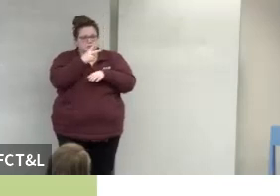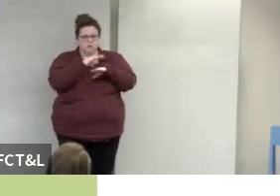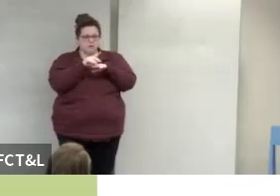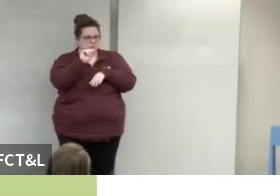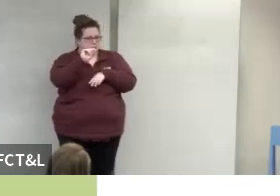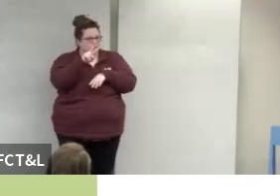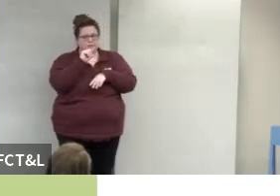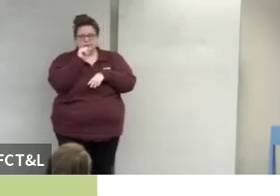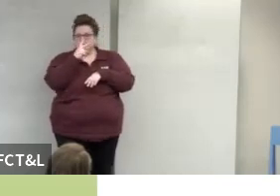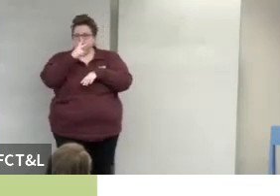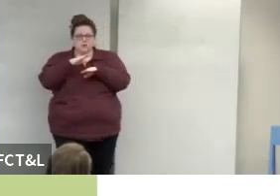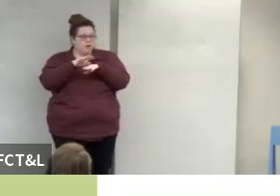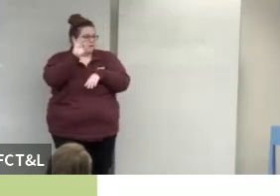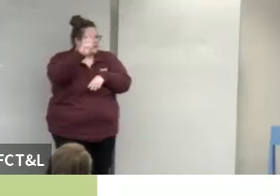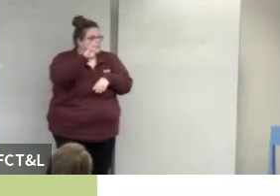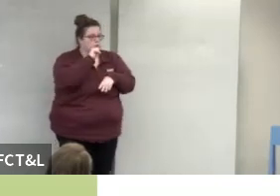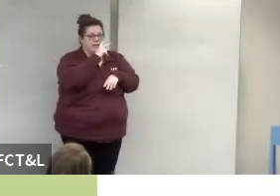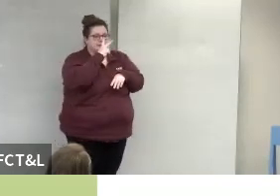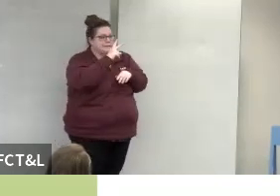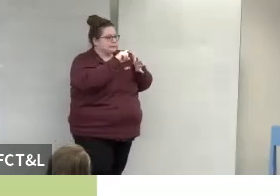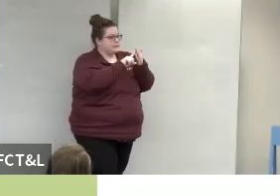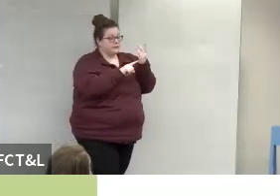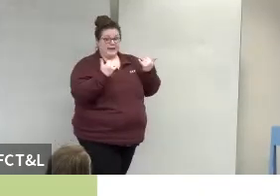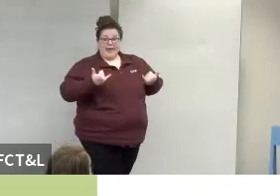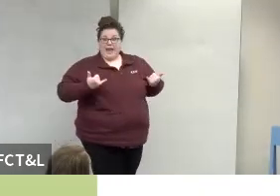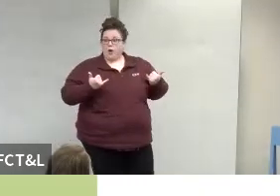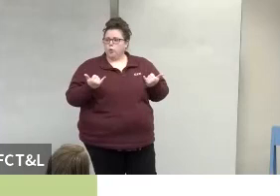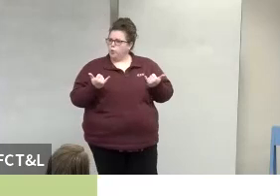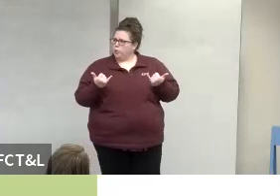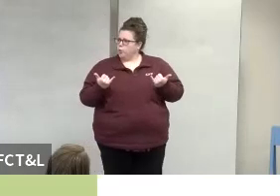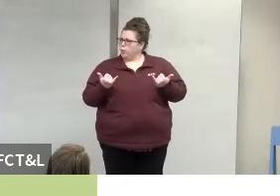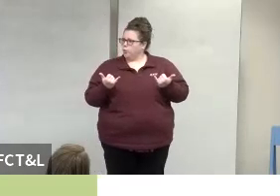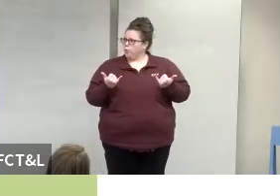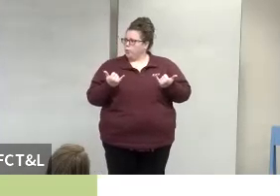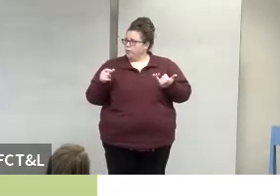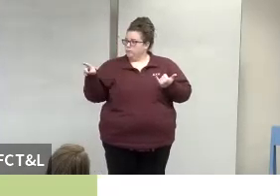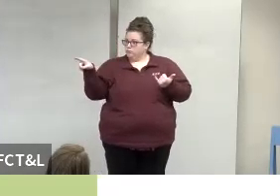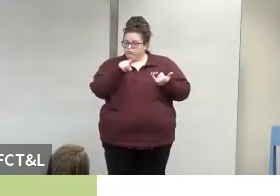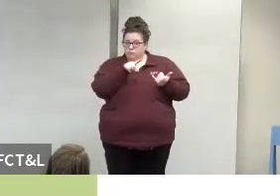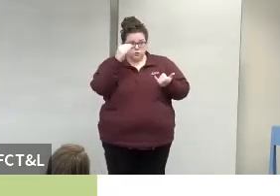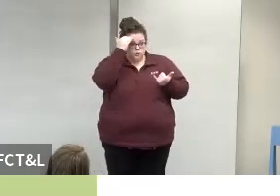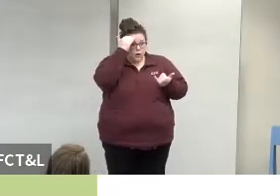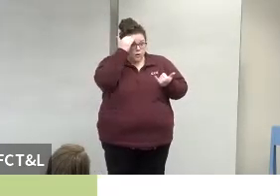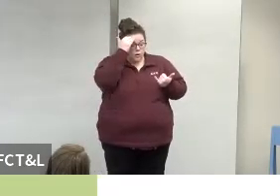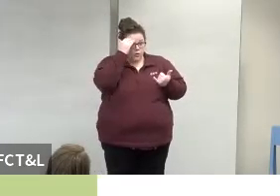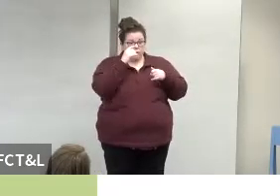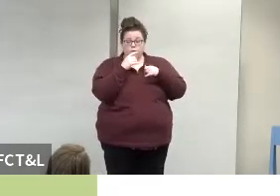not exposed to it. So unless you had seen someone on TV or Facebook, which now we're